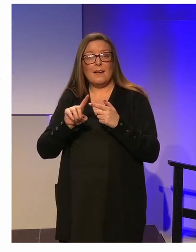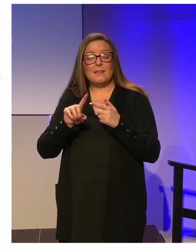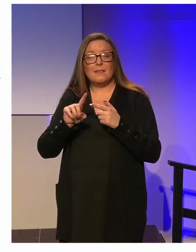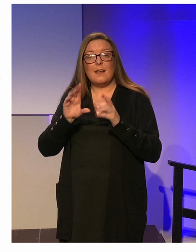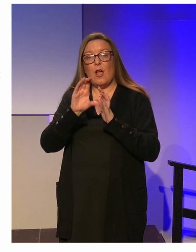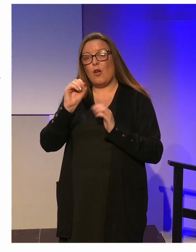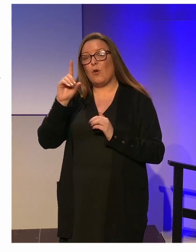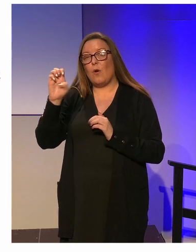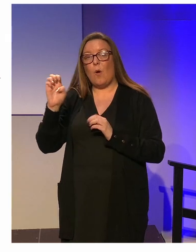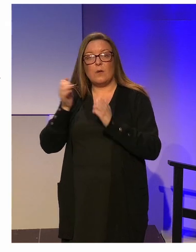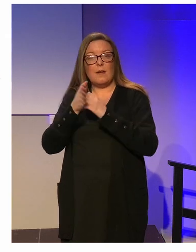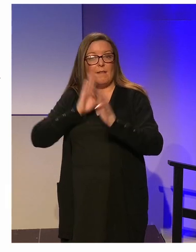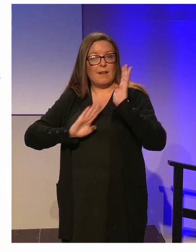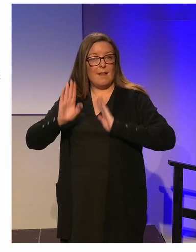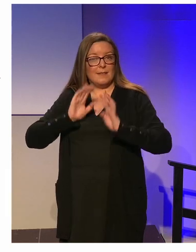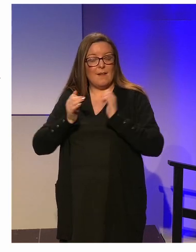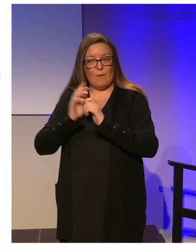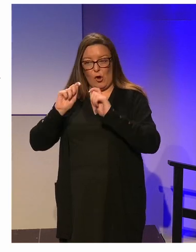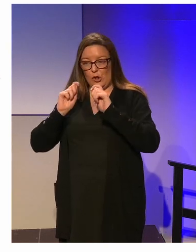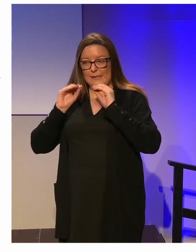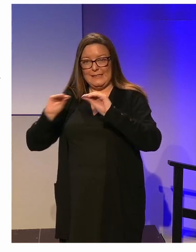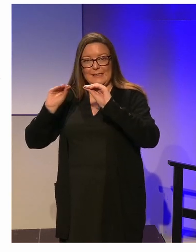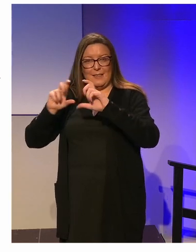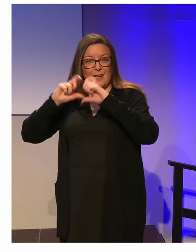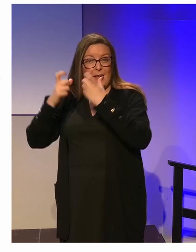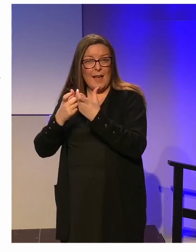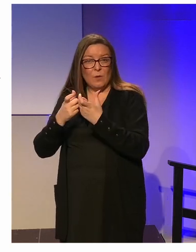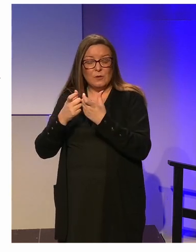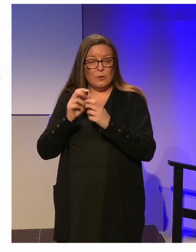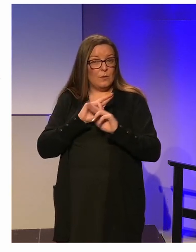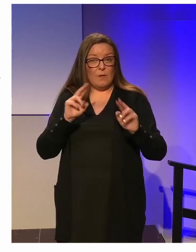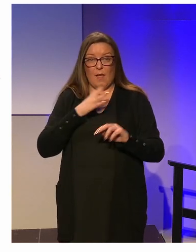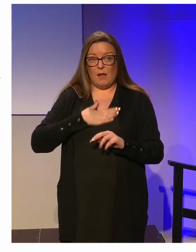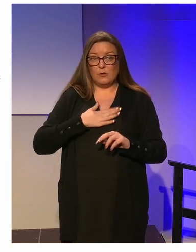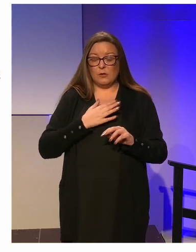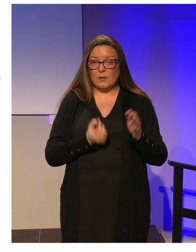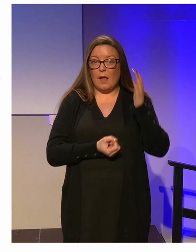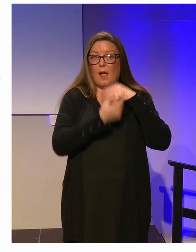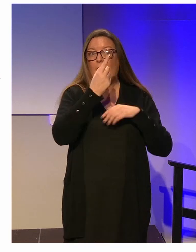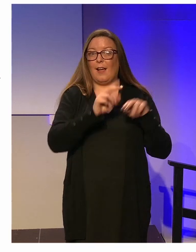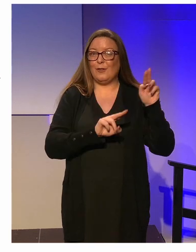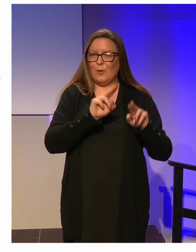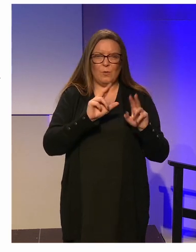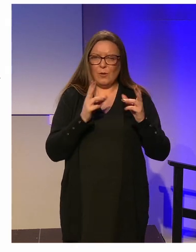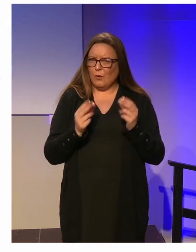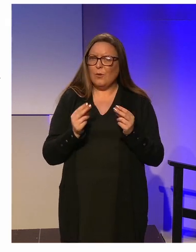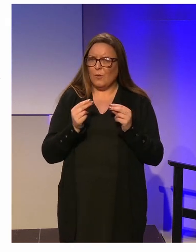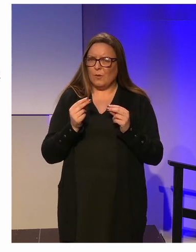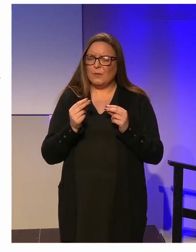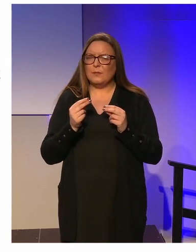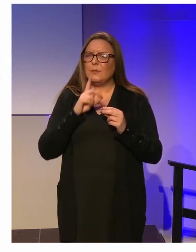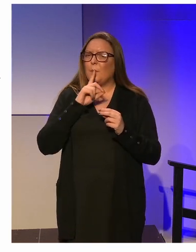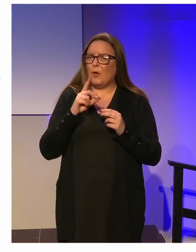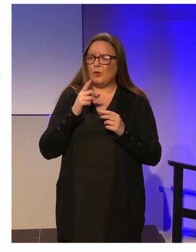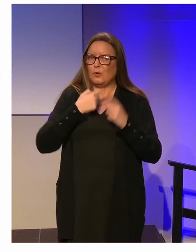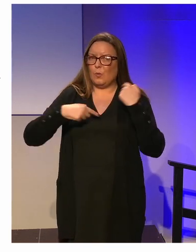the expectations for teaching council. It fits on so many levels, so it isn't something new. But also what we've realised is, not only is it